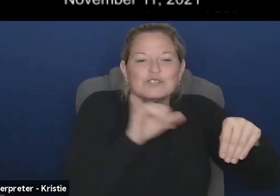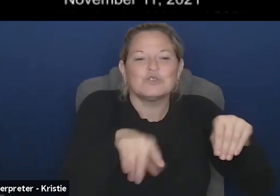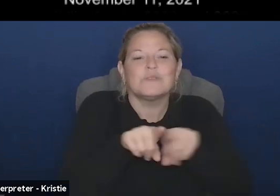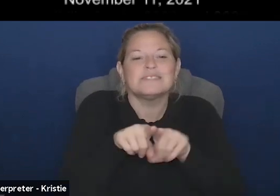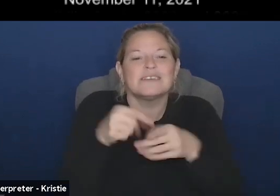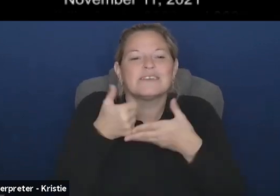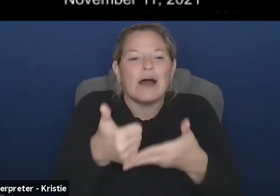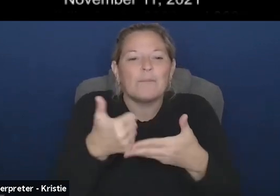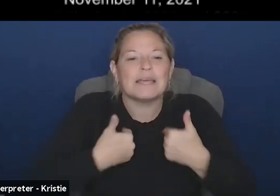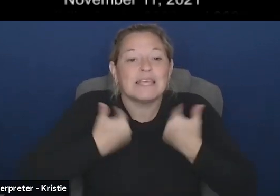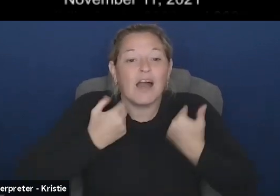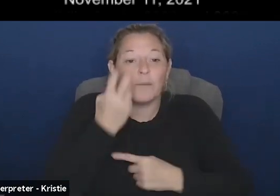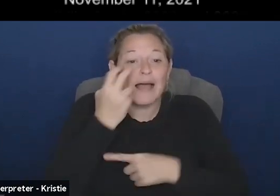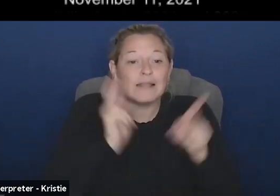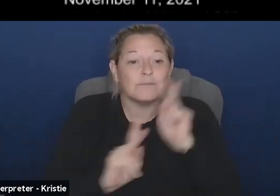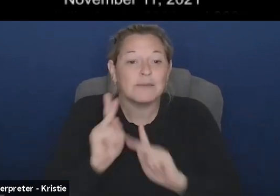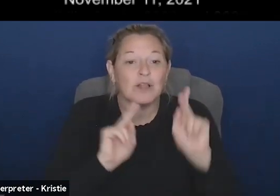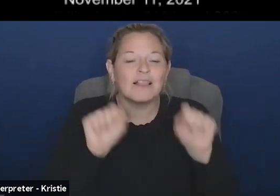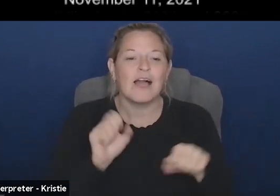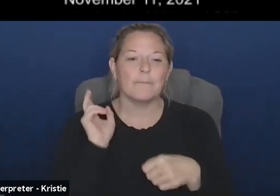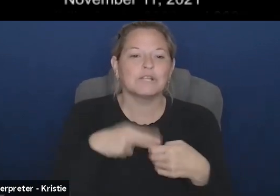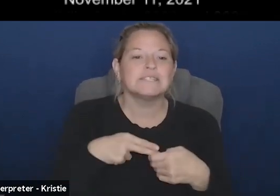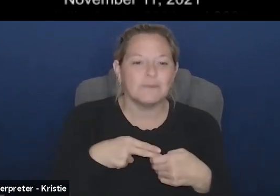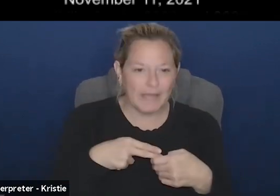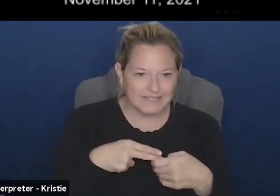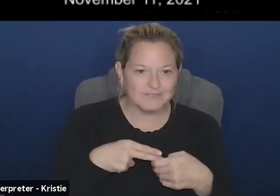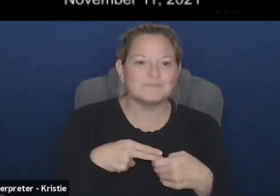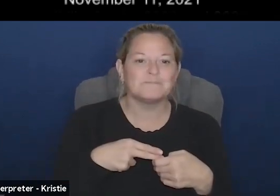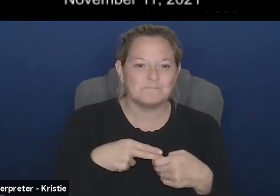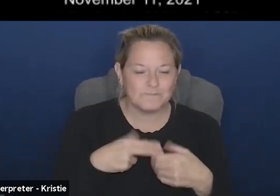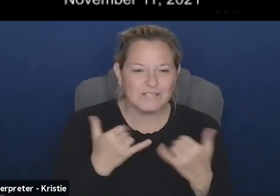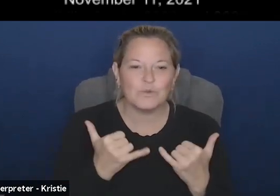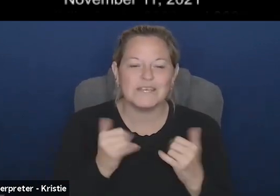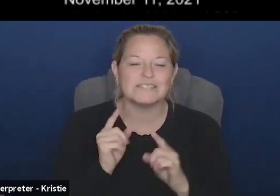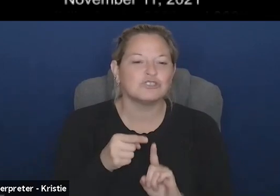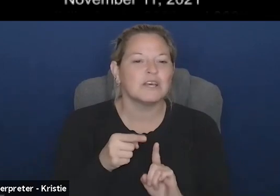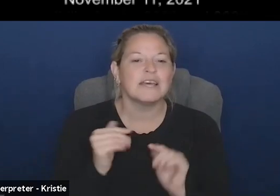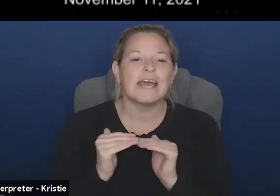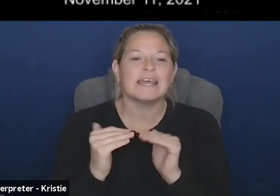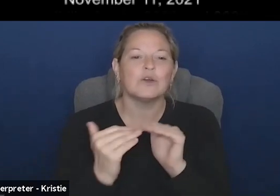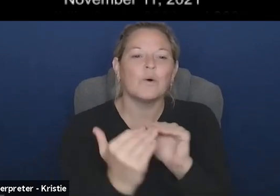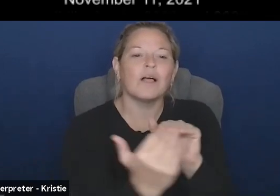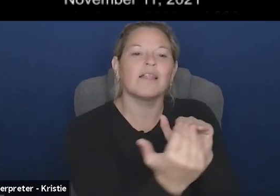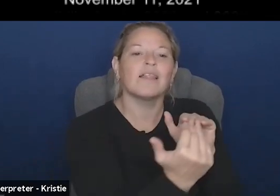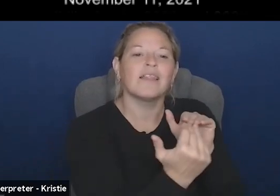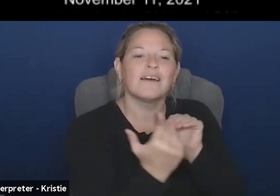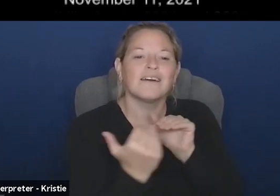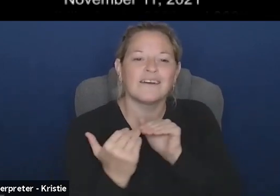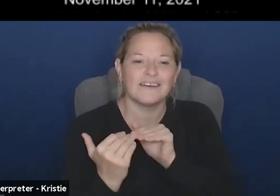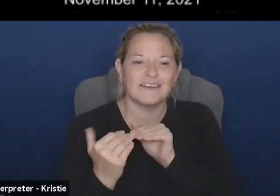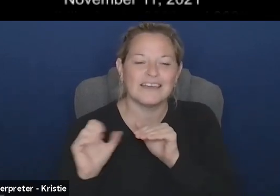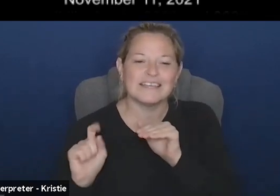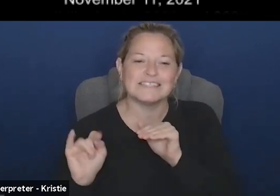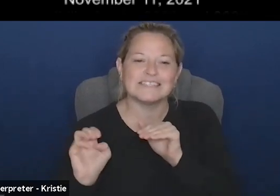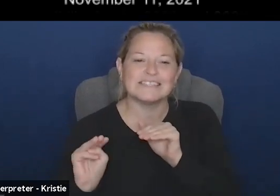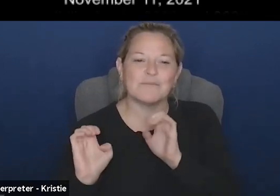young blind people participate equitably and equally in STEM education